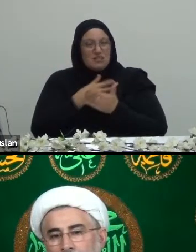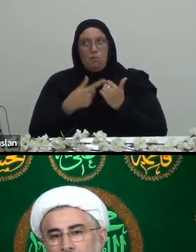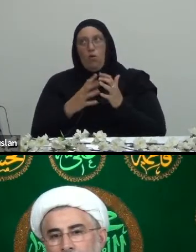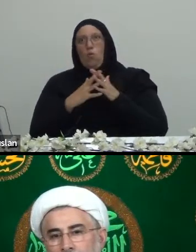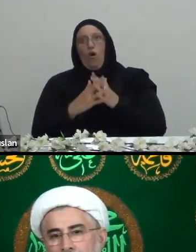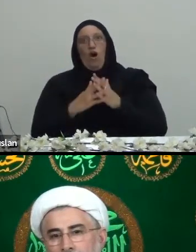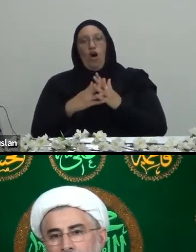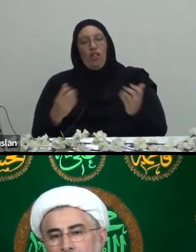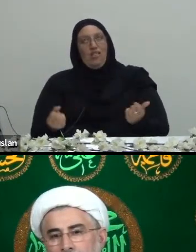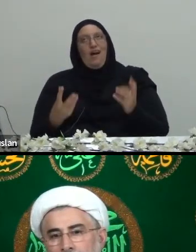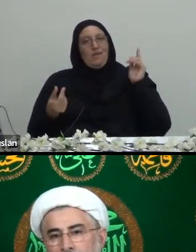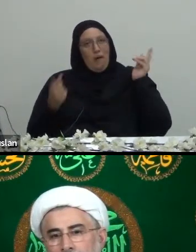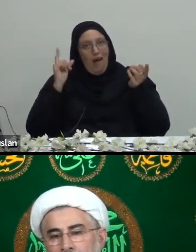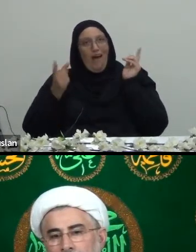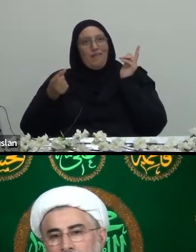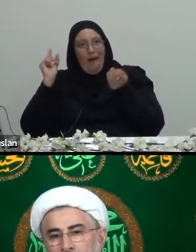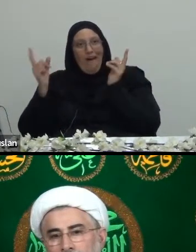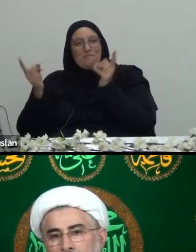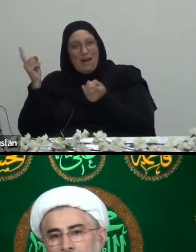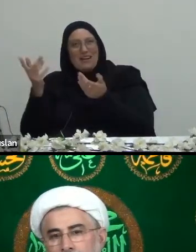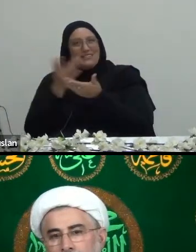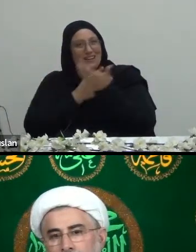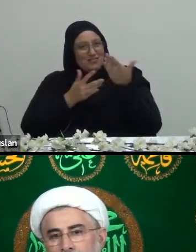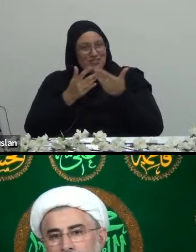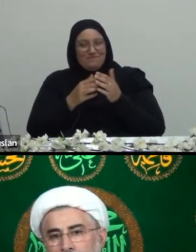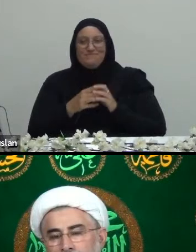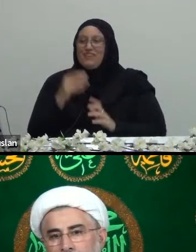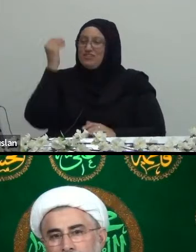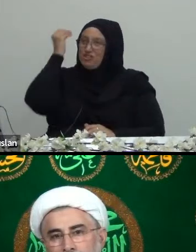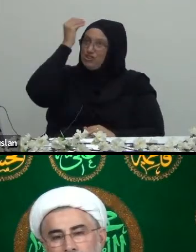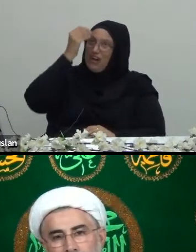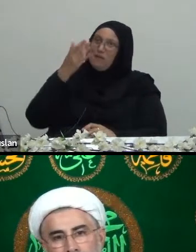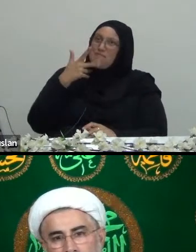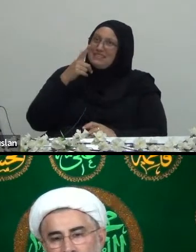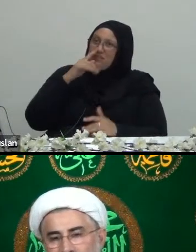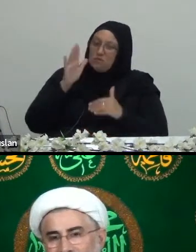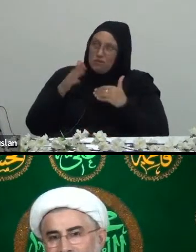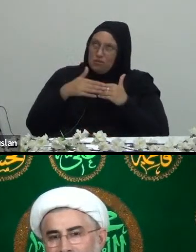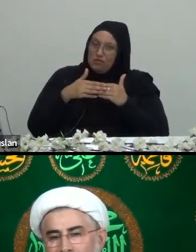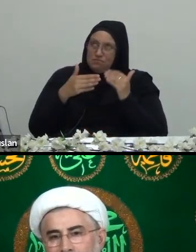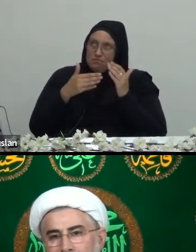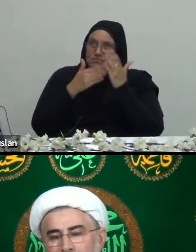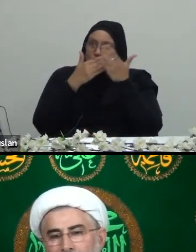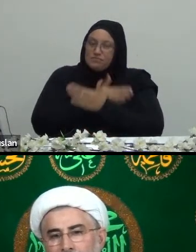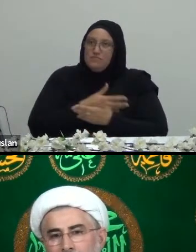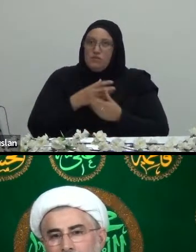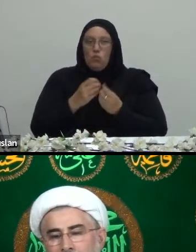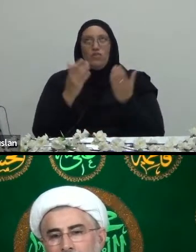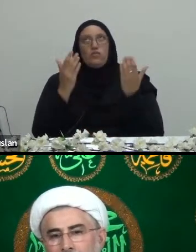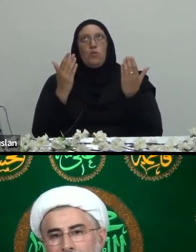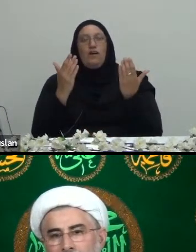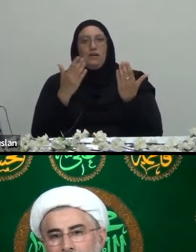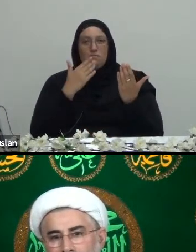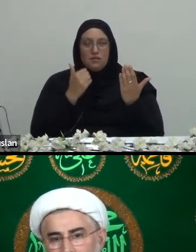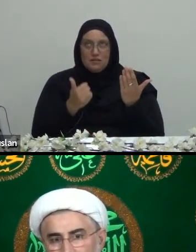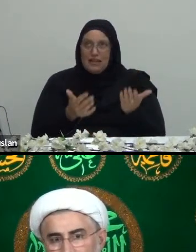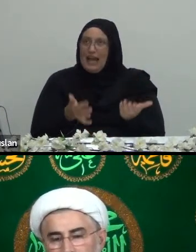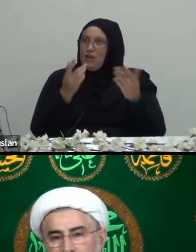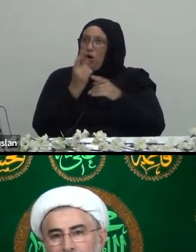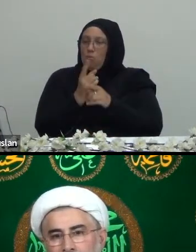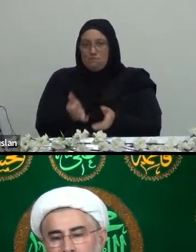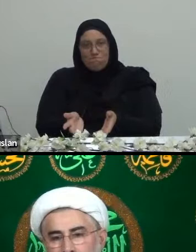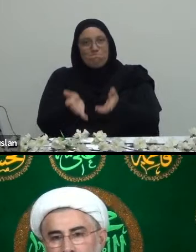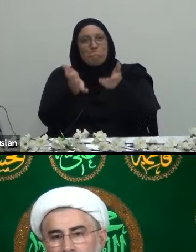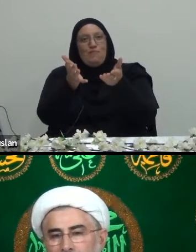well. And Sheikh, if you'd like to close off the session with a short dua and any comments, that